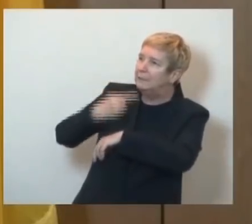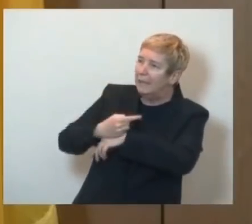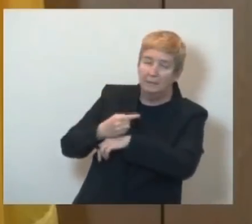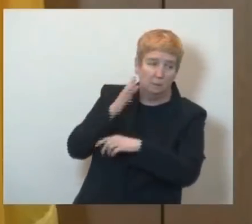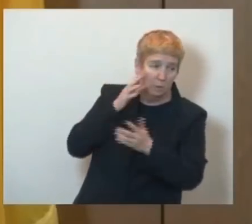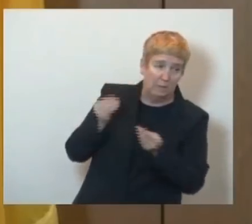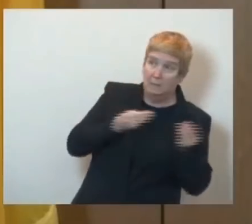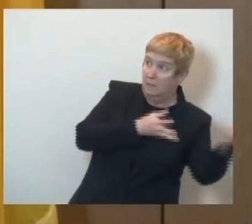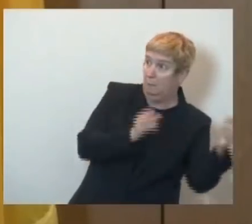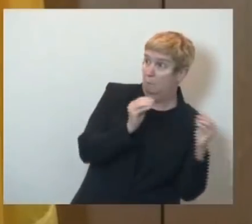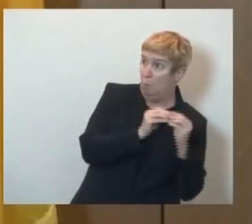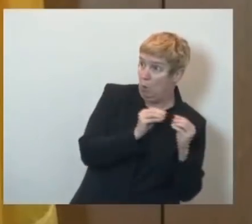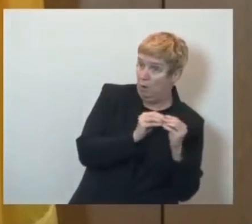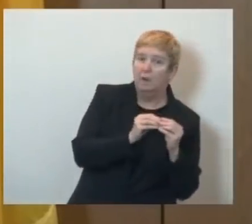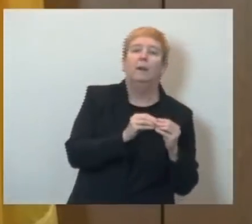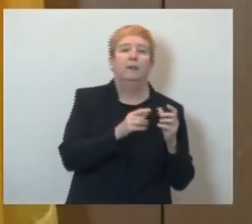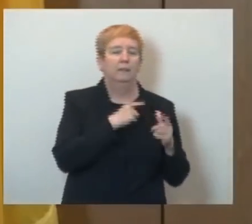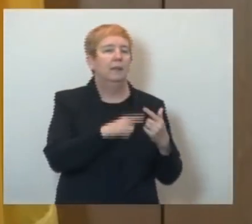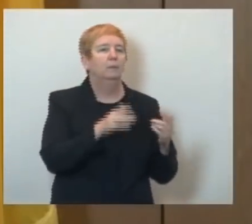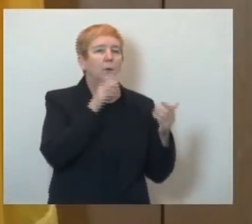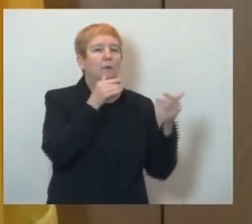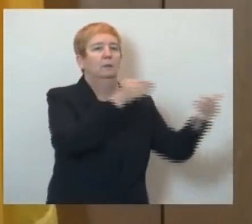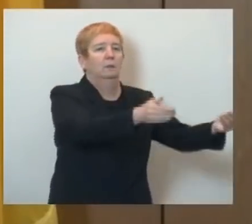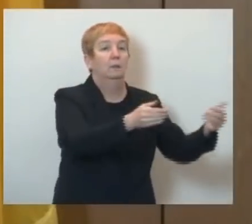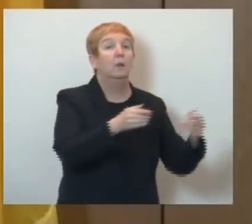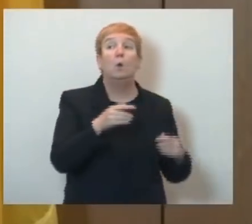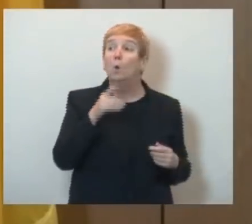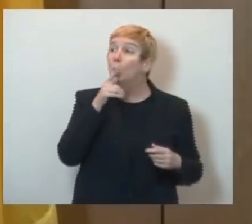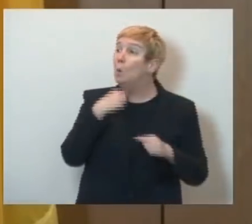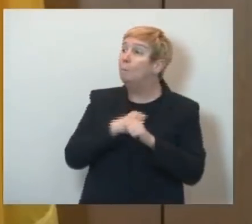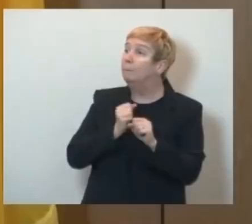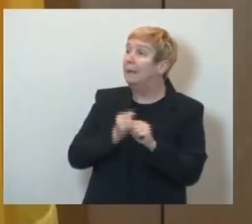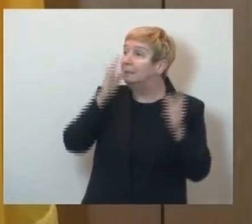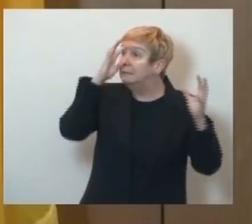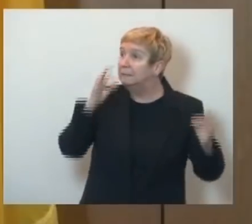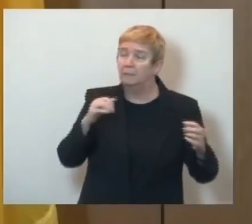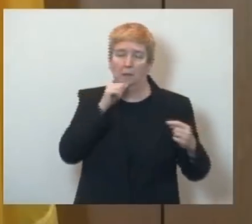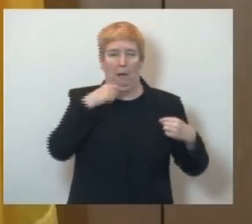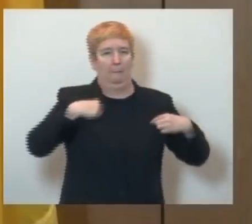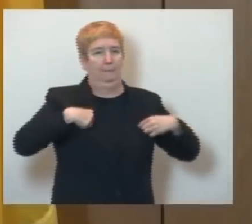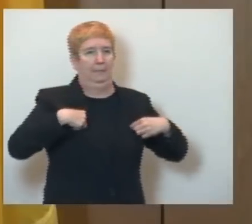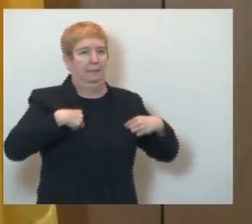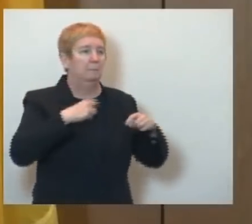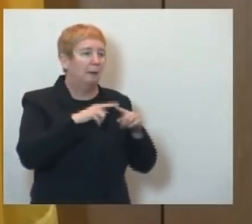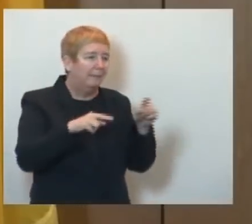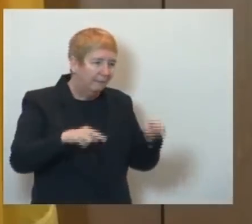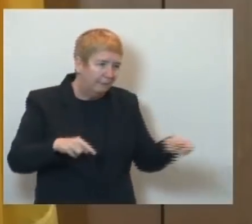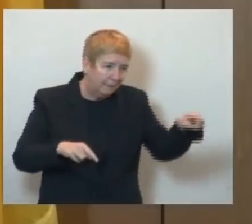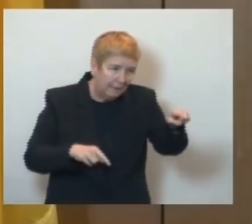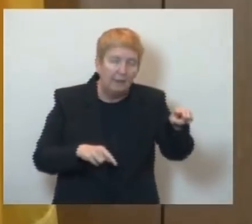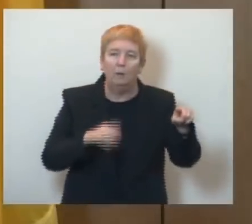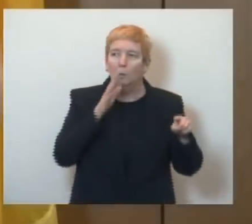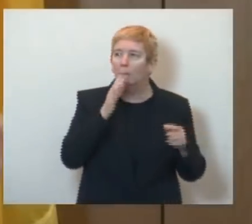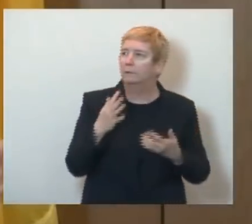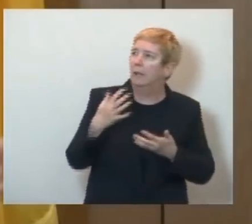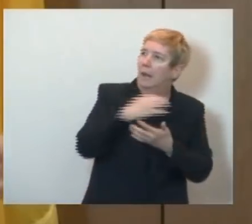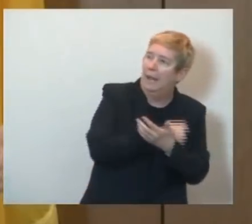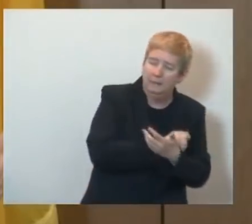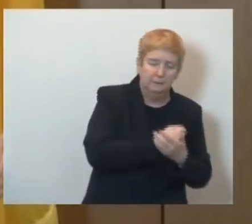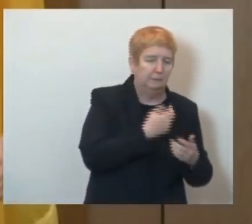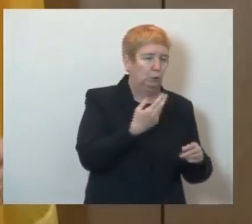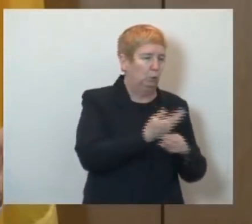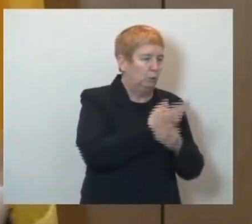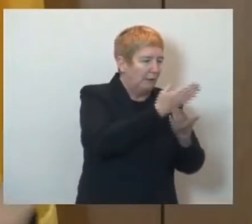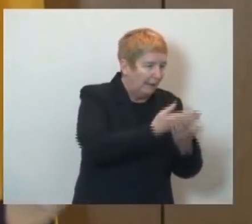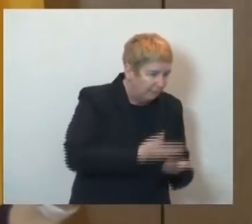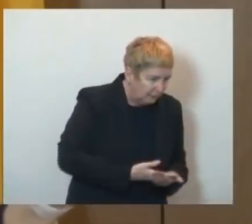doing. I'm not going to make those decisions about where, how, and how we use that evidence without the medical